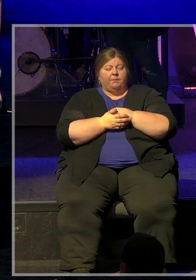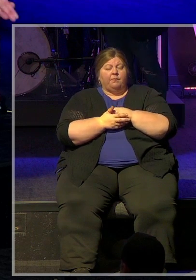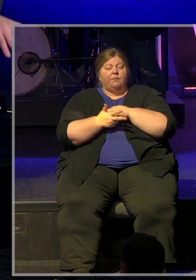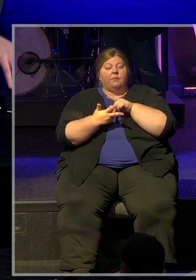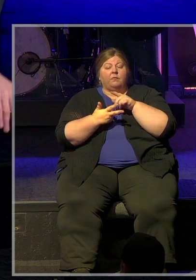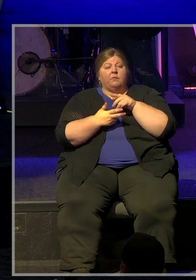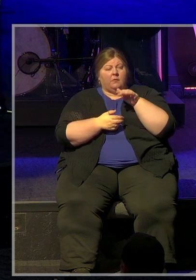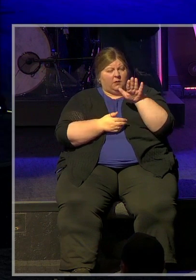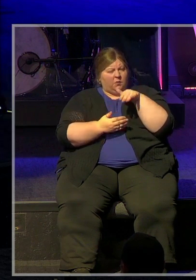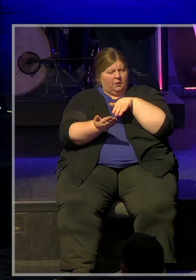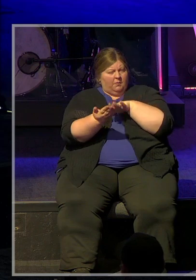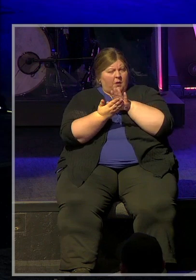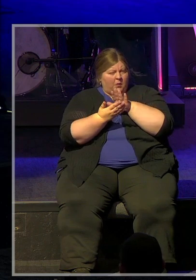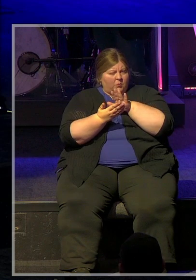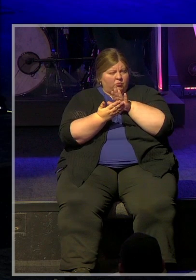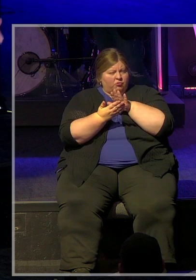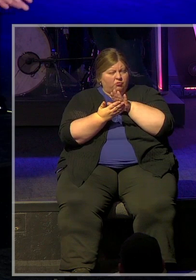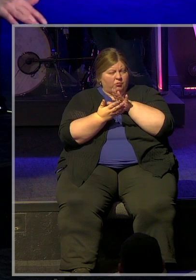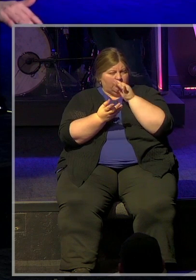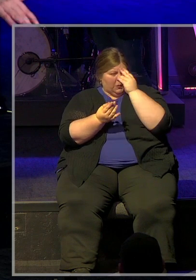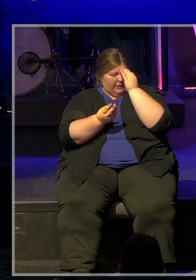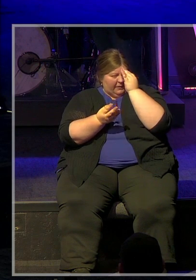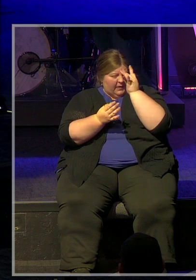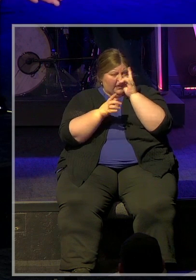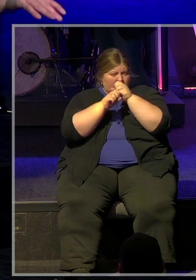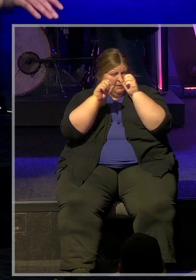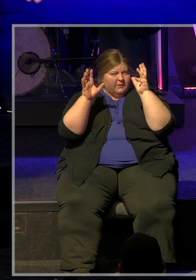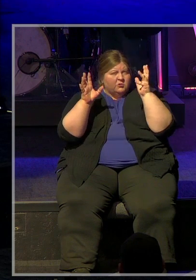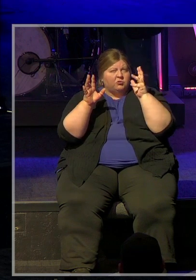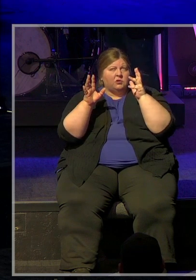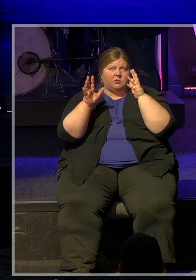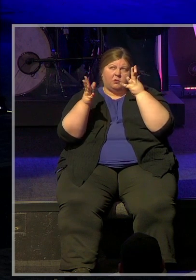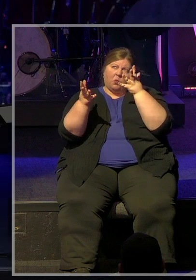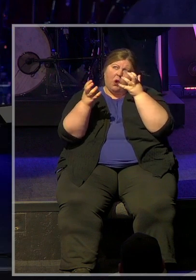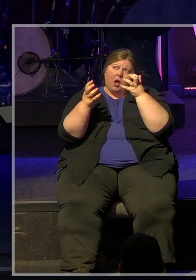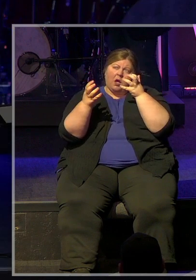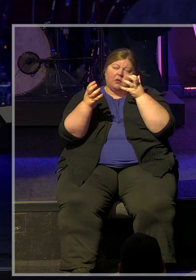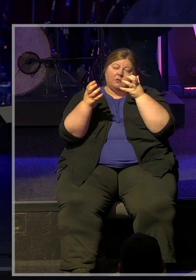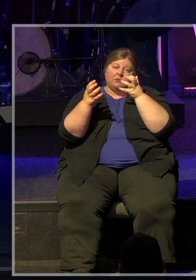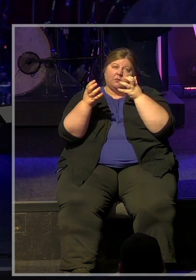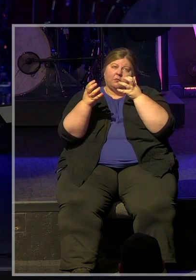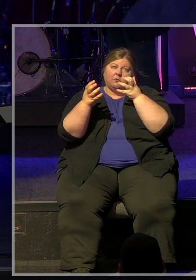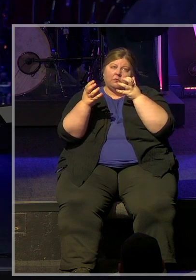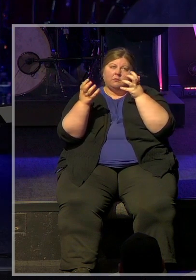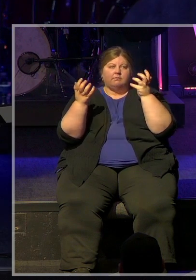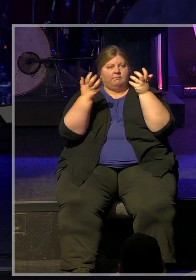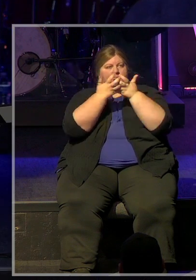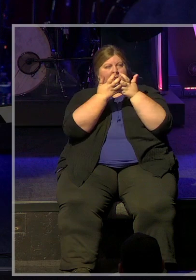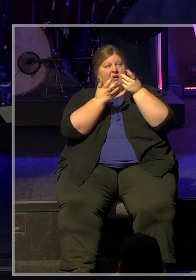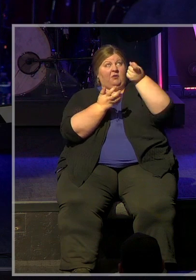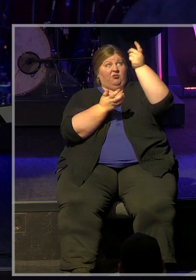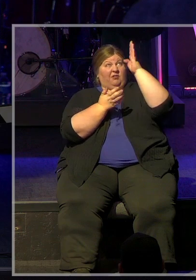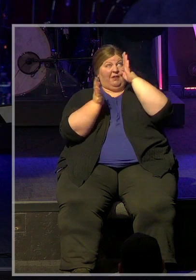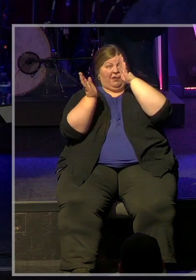Does your approach, does your vision, does your dream, does it match God's?